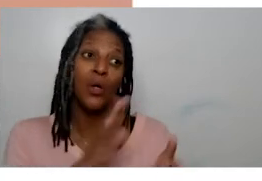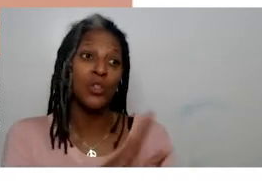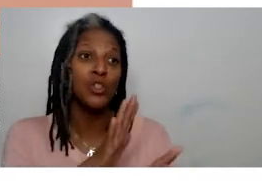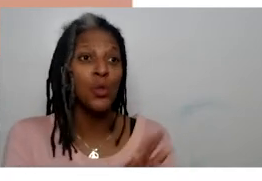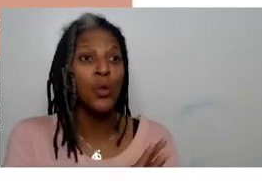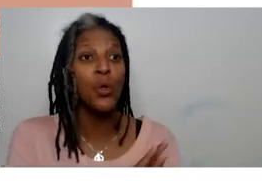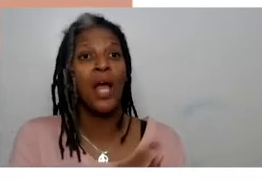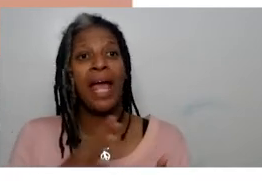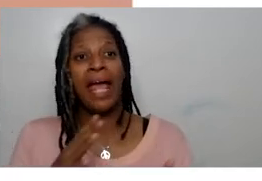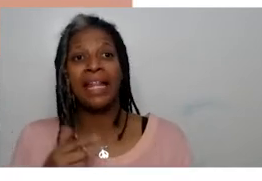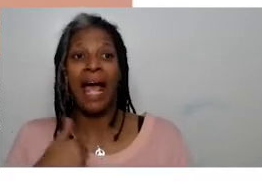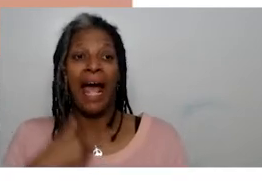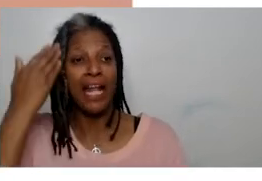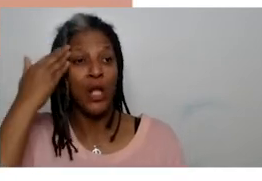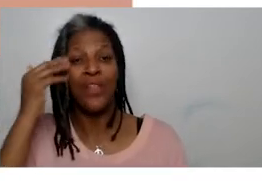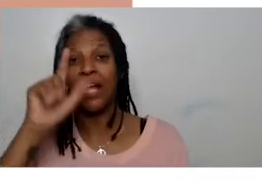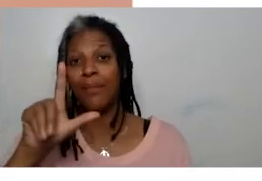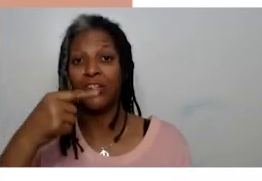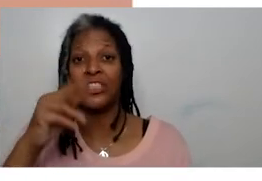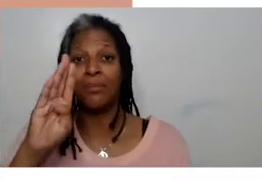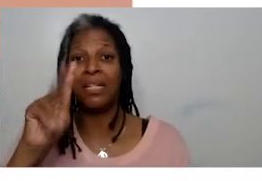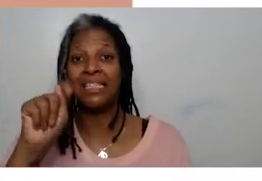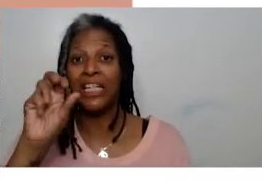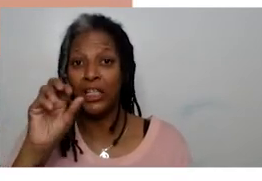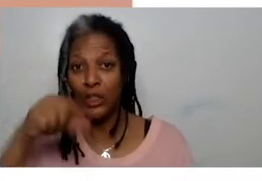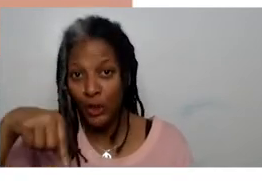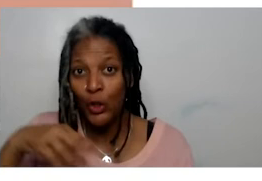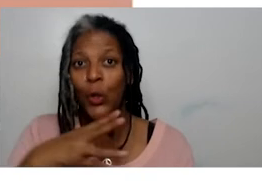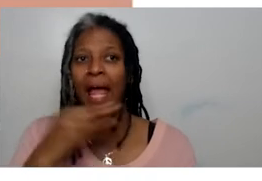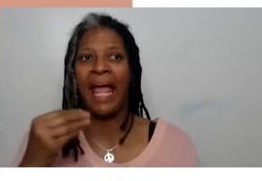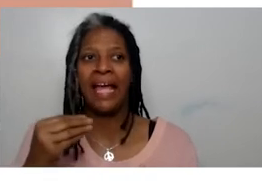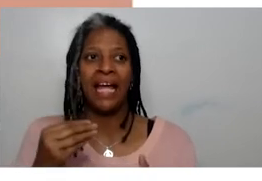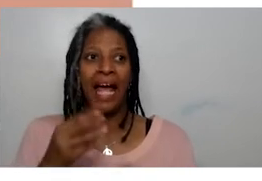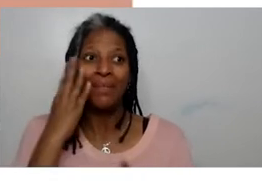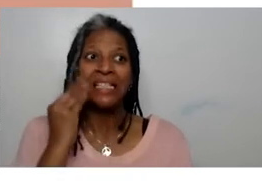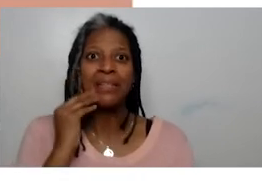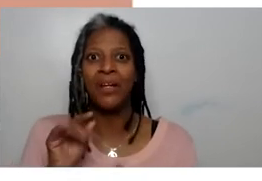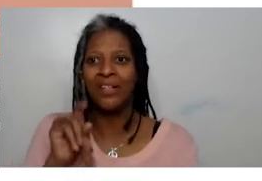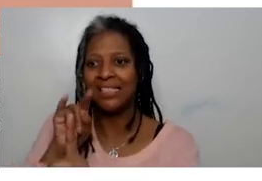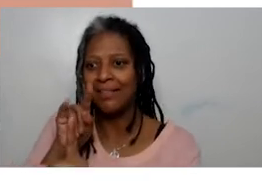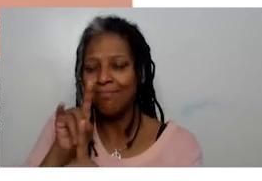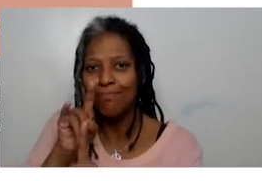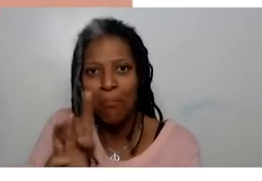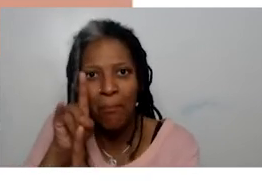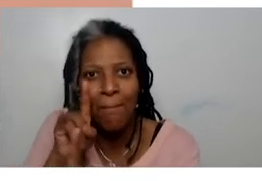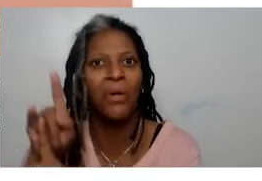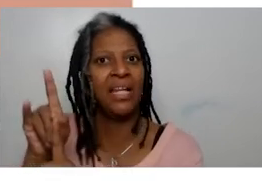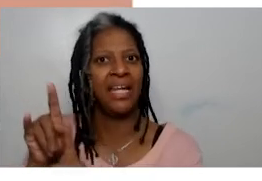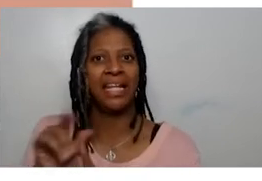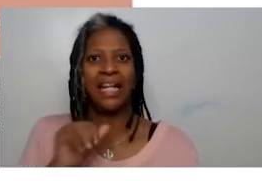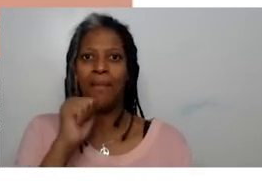bullied. And now I'm feeling really outside. I'm an outsider. I'm not feeling supported. Maybe